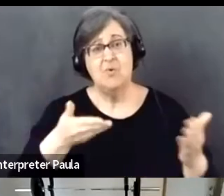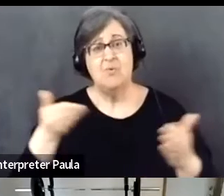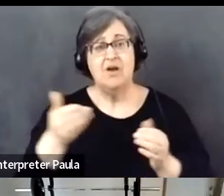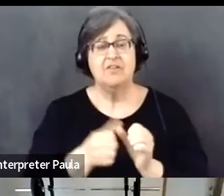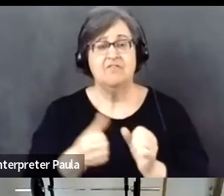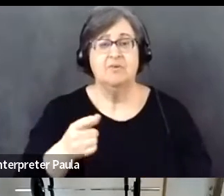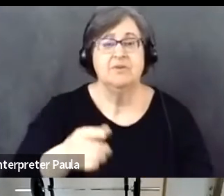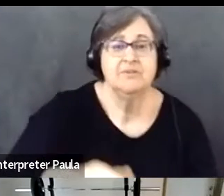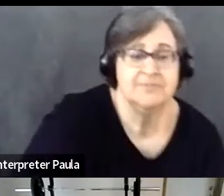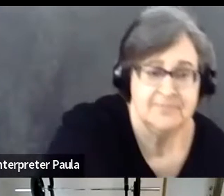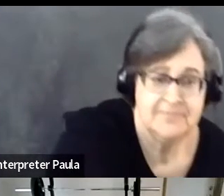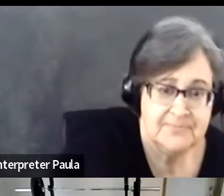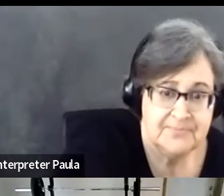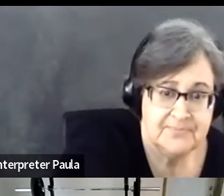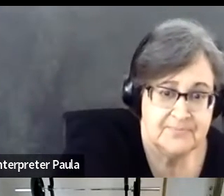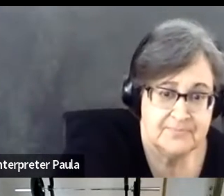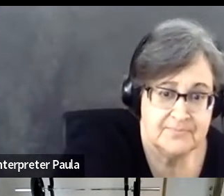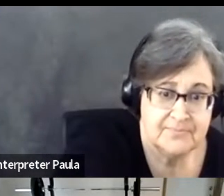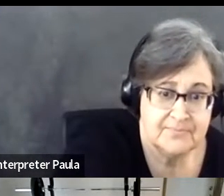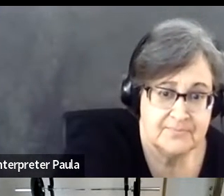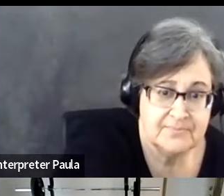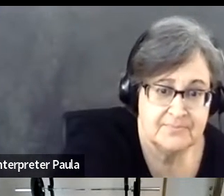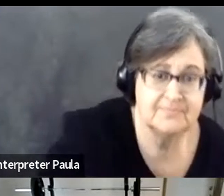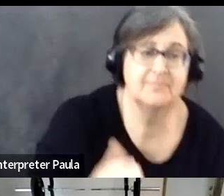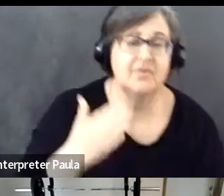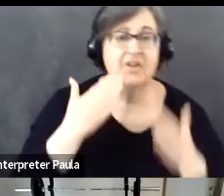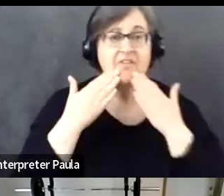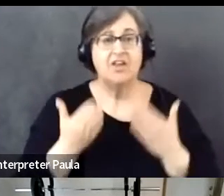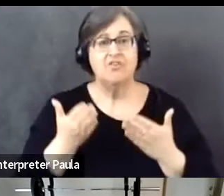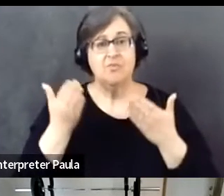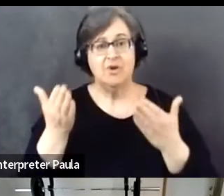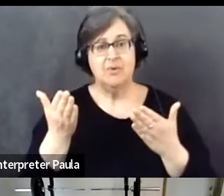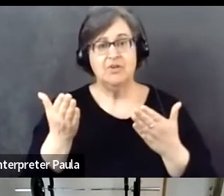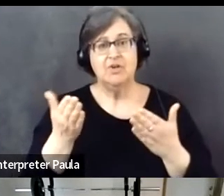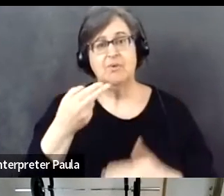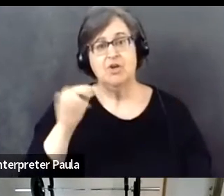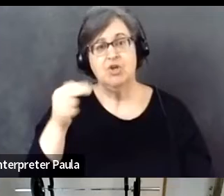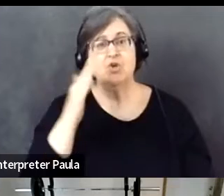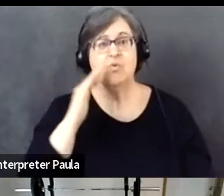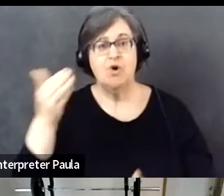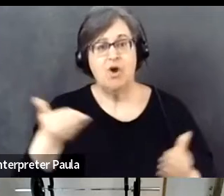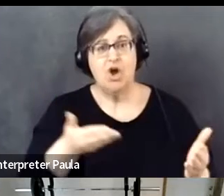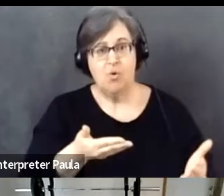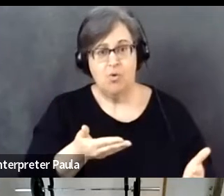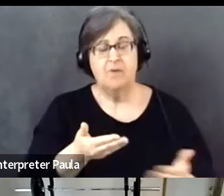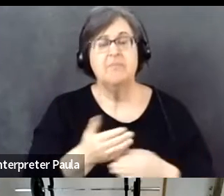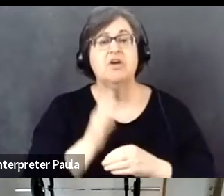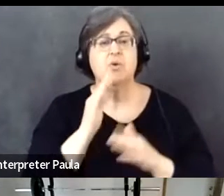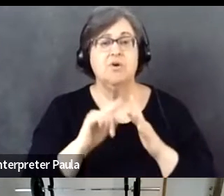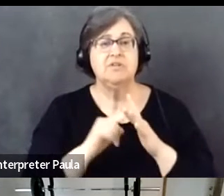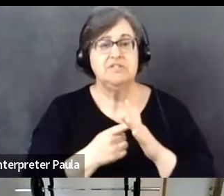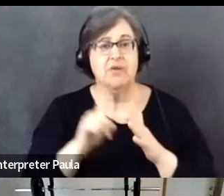one. And Paula, thank you for bringing that up. I'm going to have Hugh do a welcome, and then we'll kind of get started on the Capital